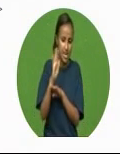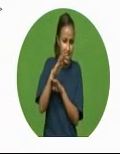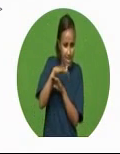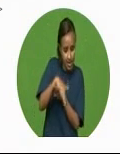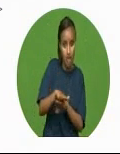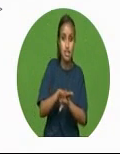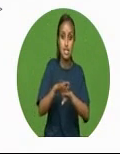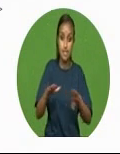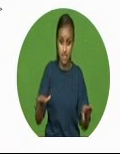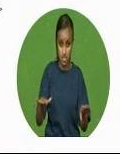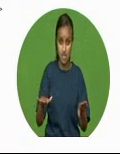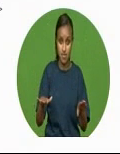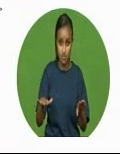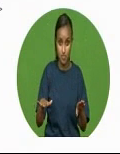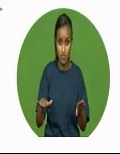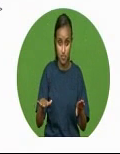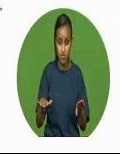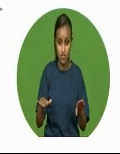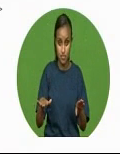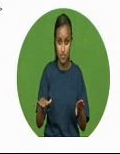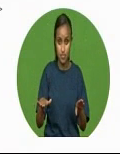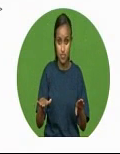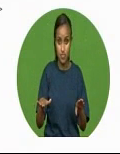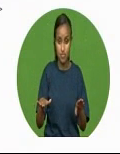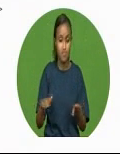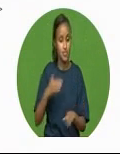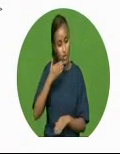of the inclined surface.